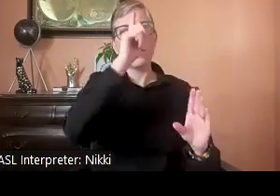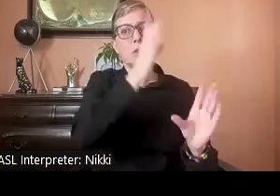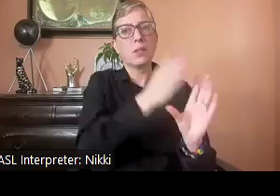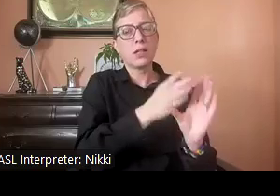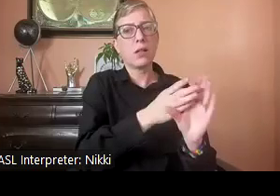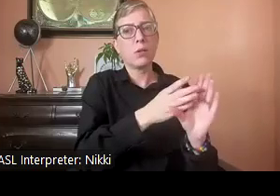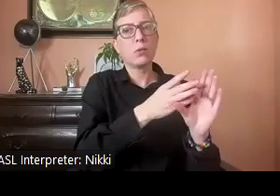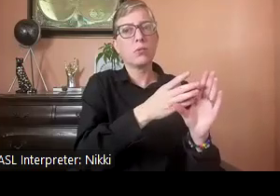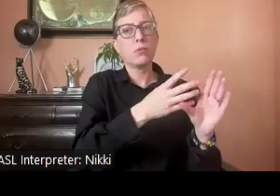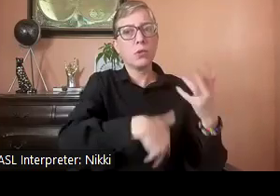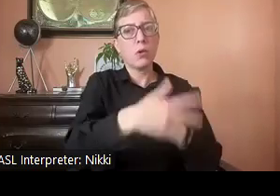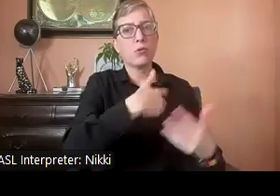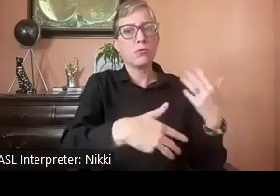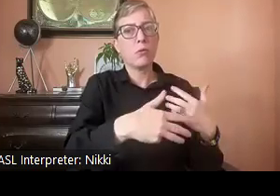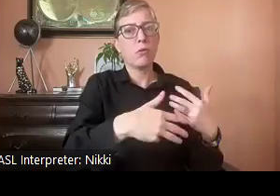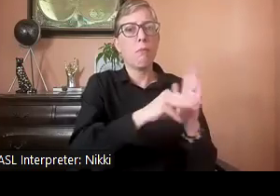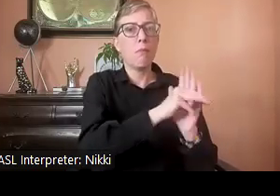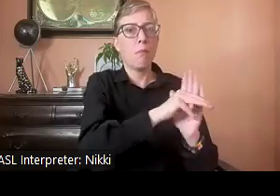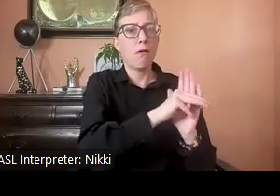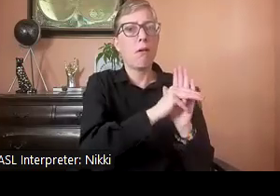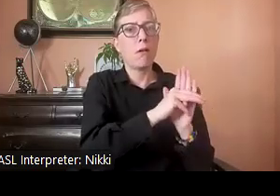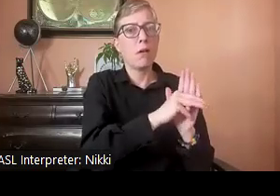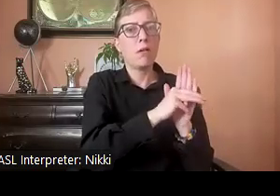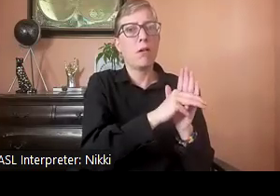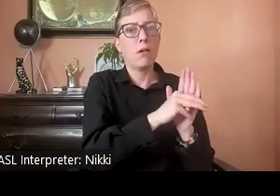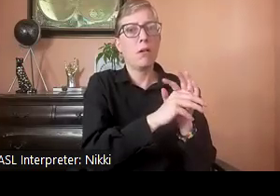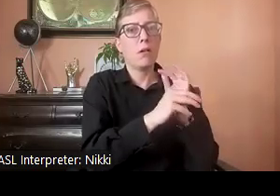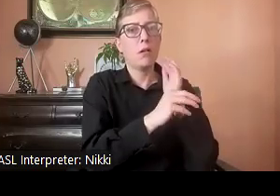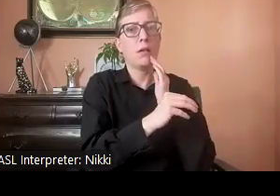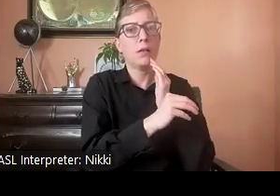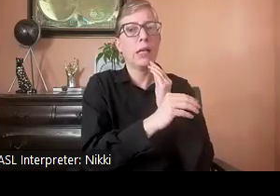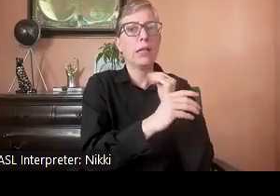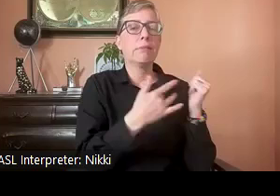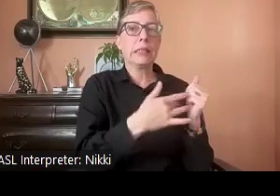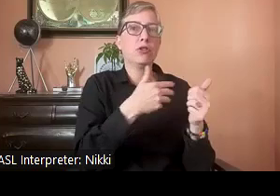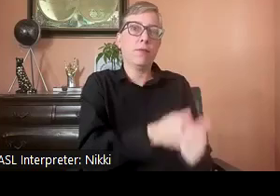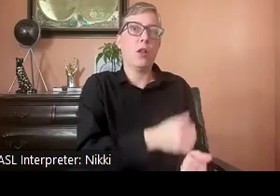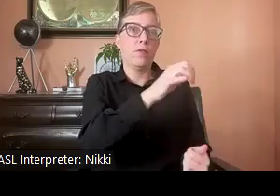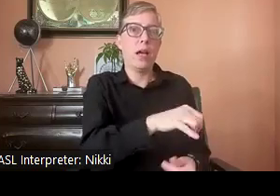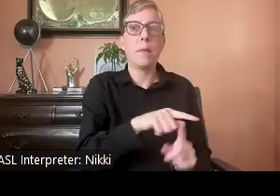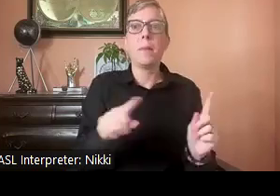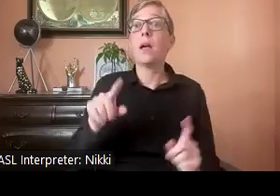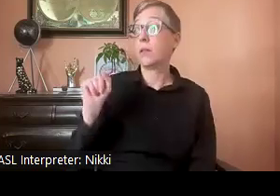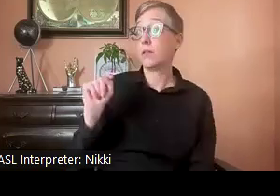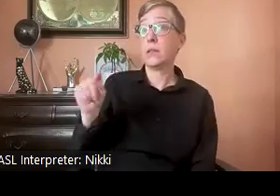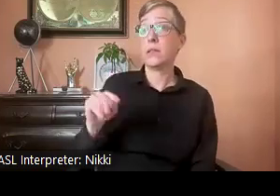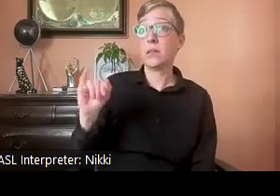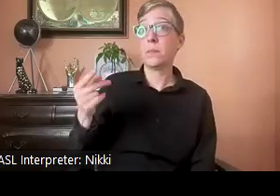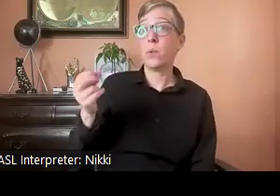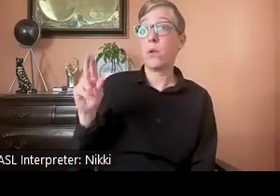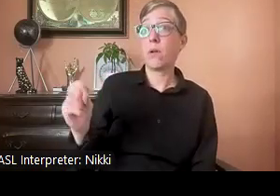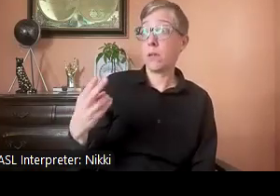tend to that, the other thing I just wanted to say is to Zipporah, you know what we really